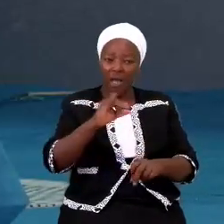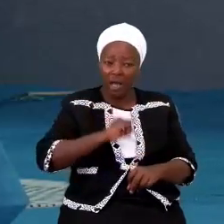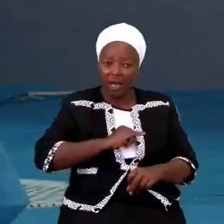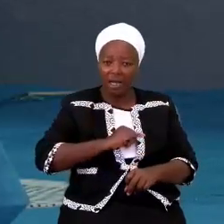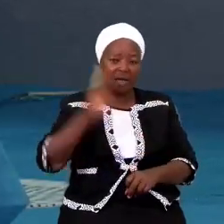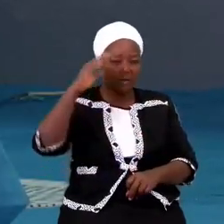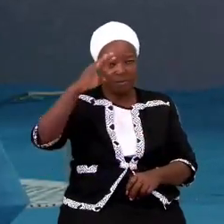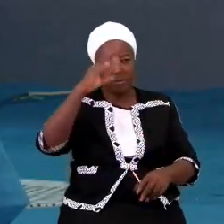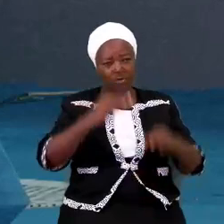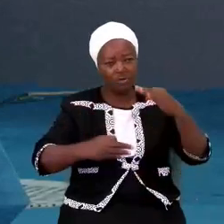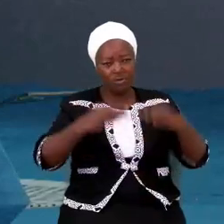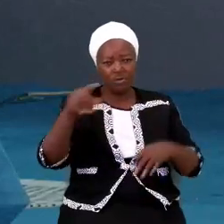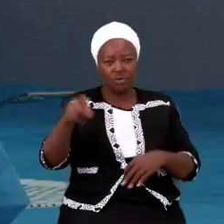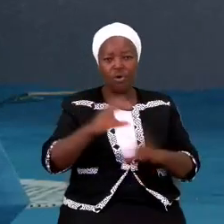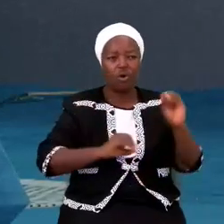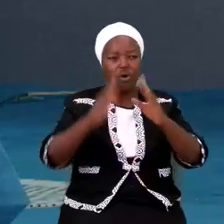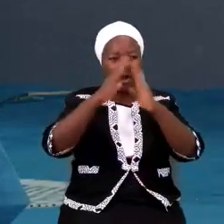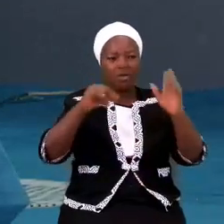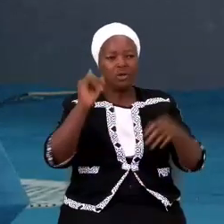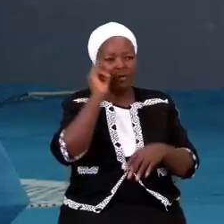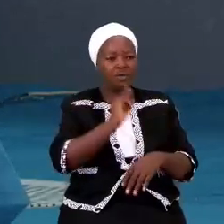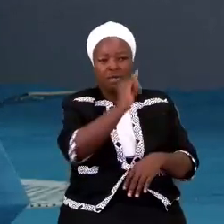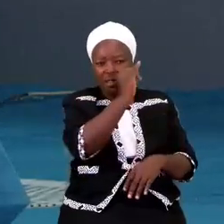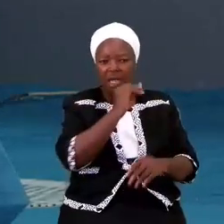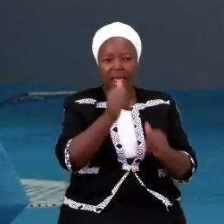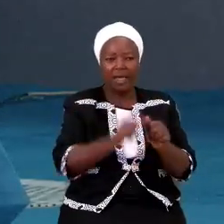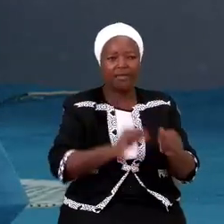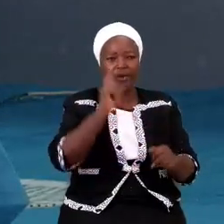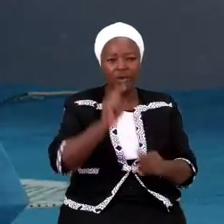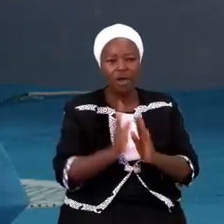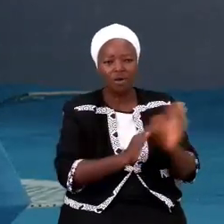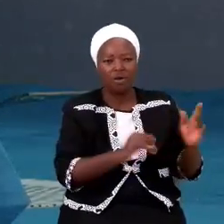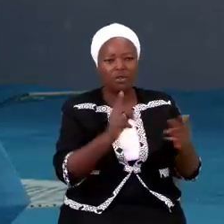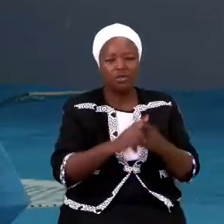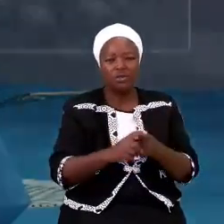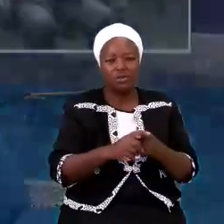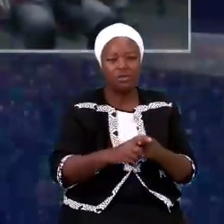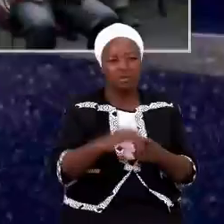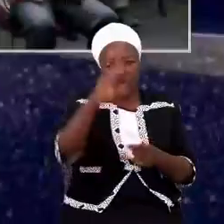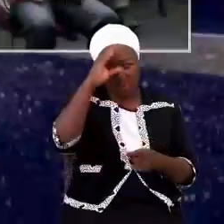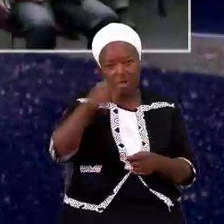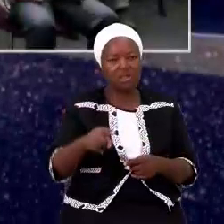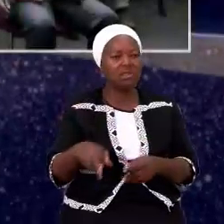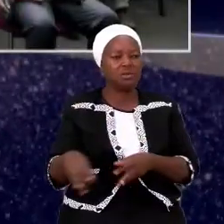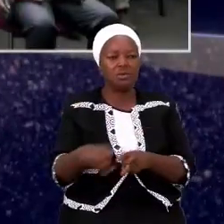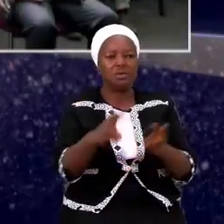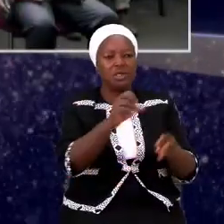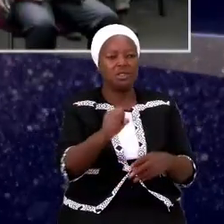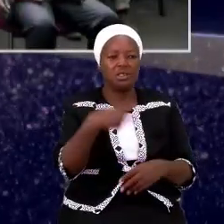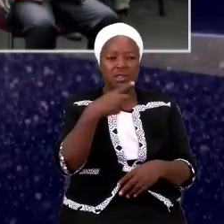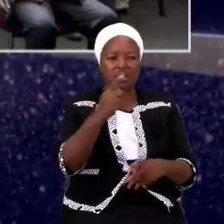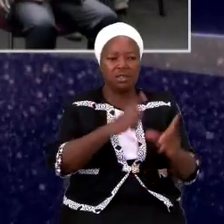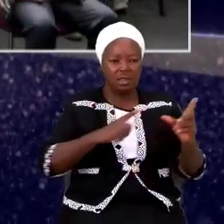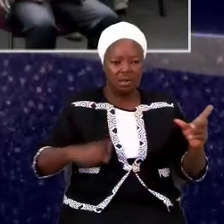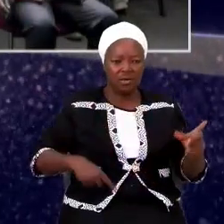according to his ways, says the Lord God. Hold on. God is love, but God is